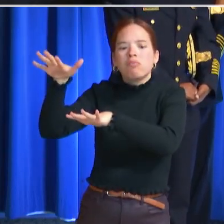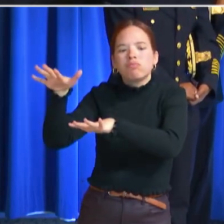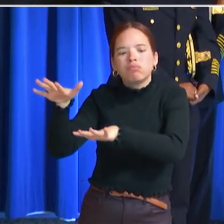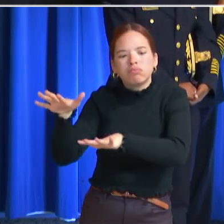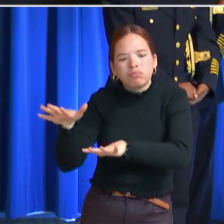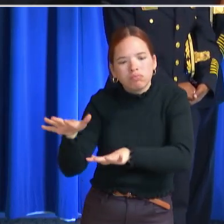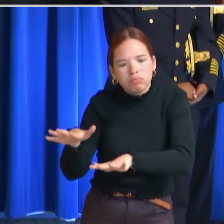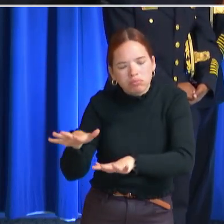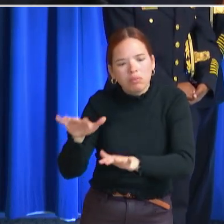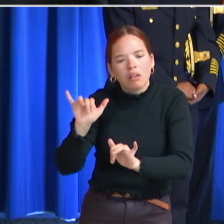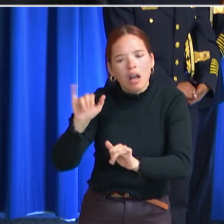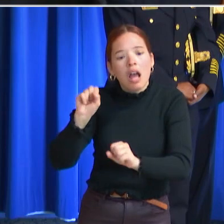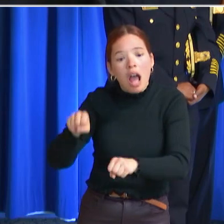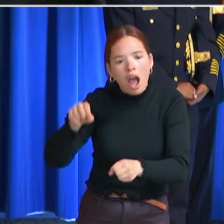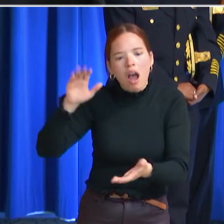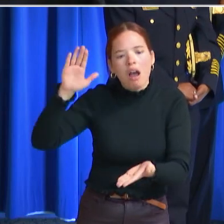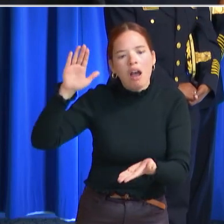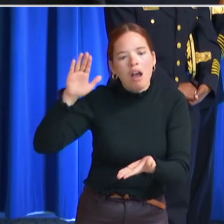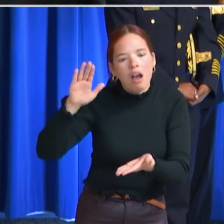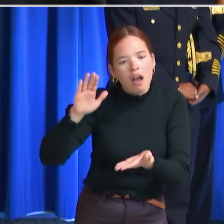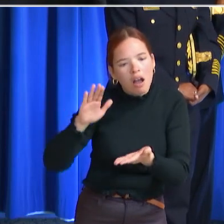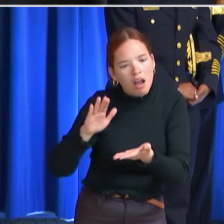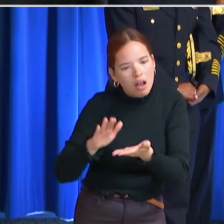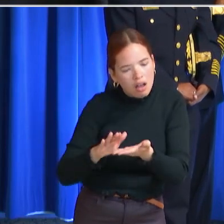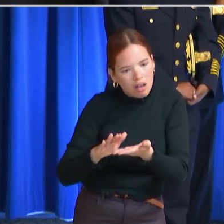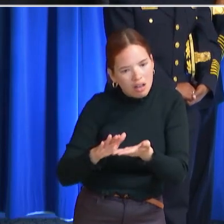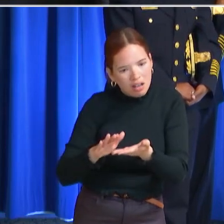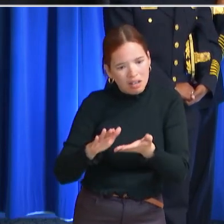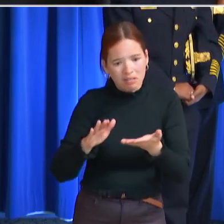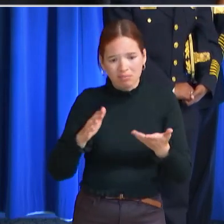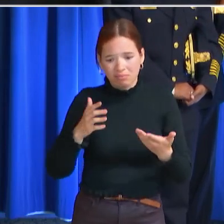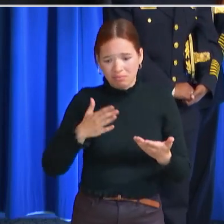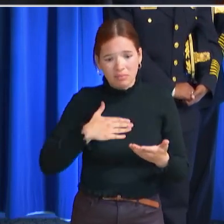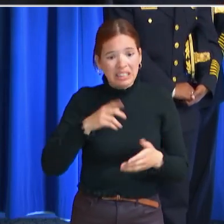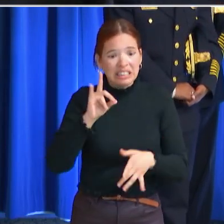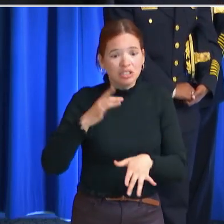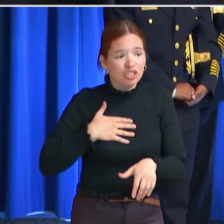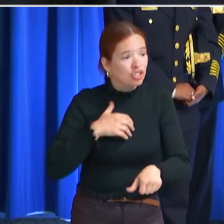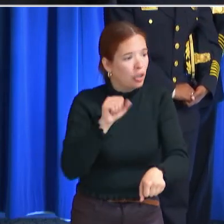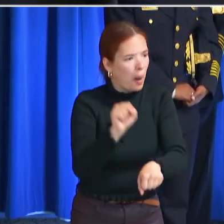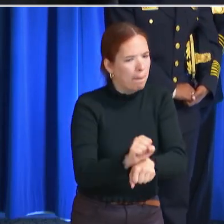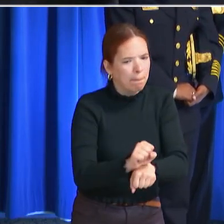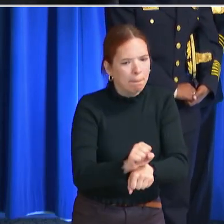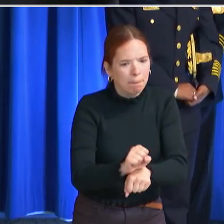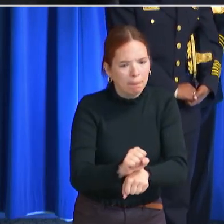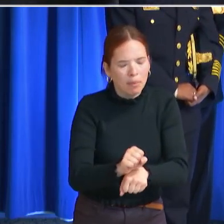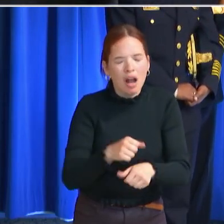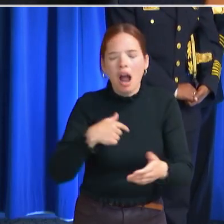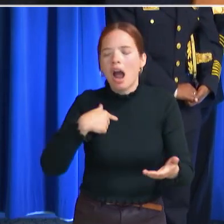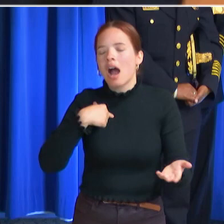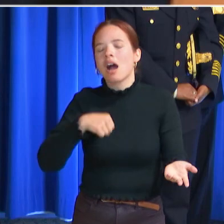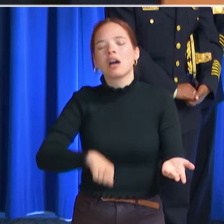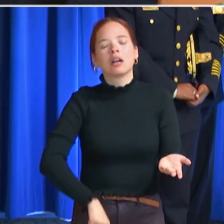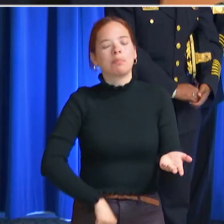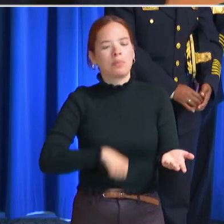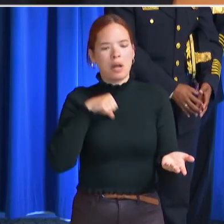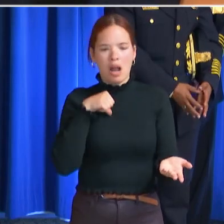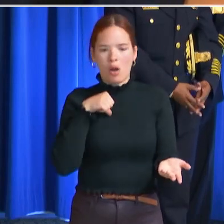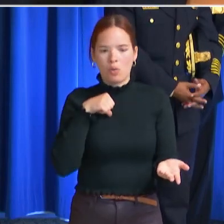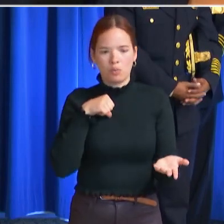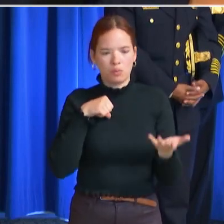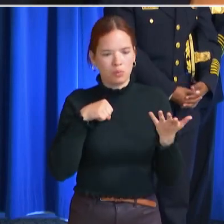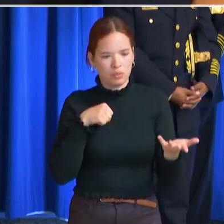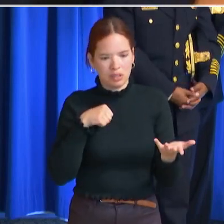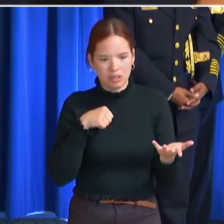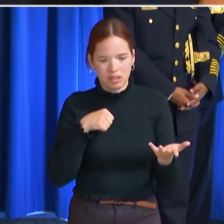minimum level, I've done my job, and I'm proud of the work that I've done. And now I transition